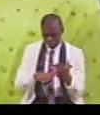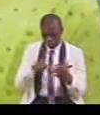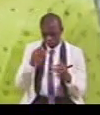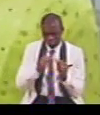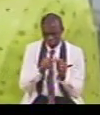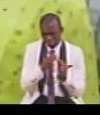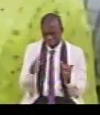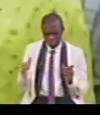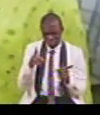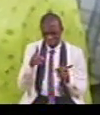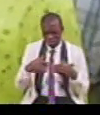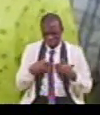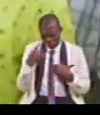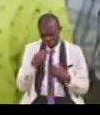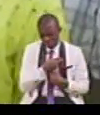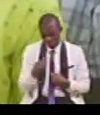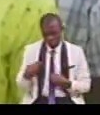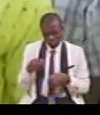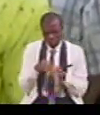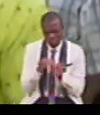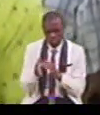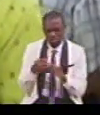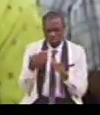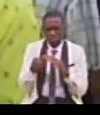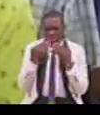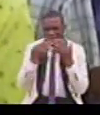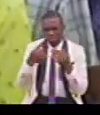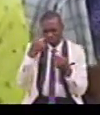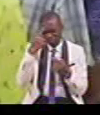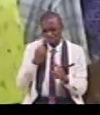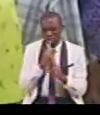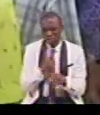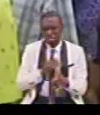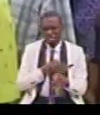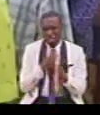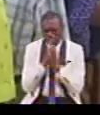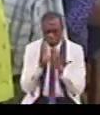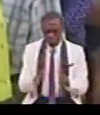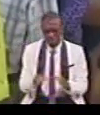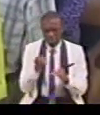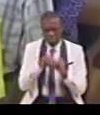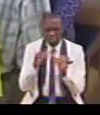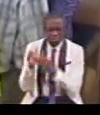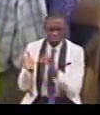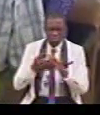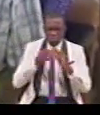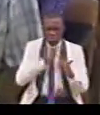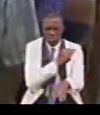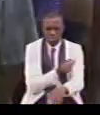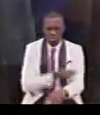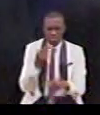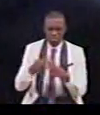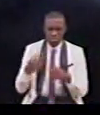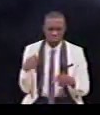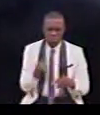for us. Amen. We thank you because we know you have answered. In Jesus' name we pray.